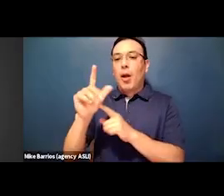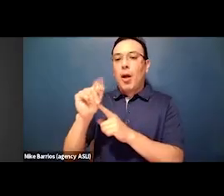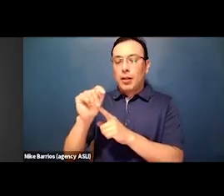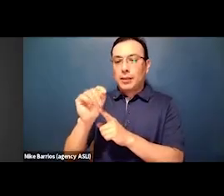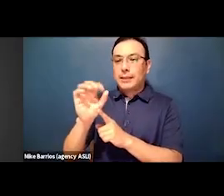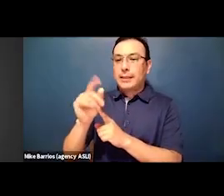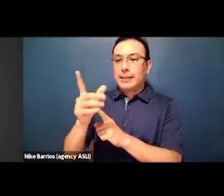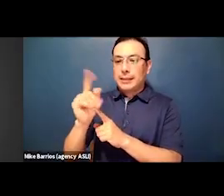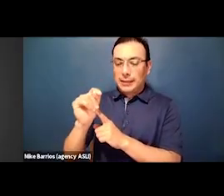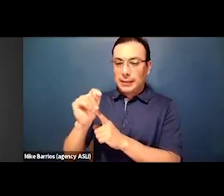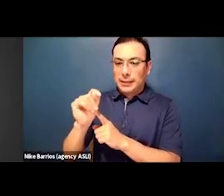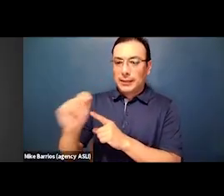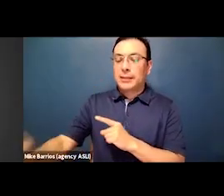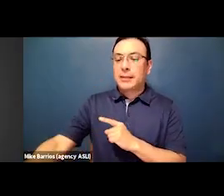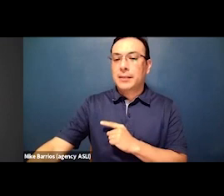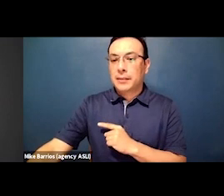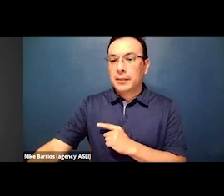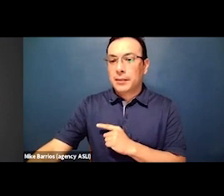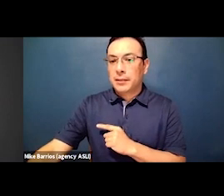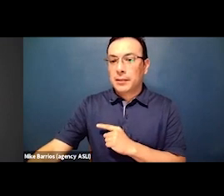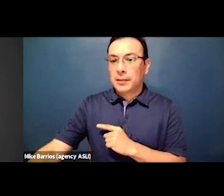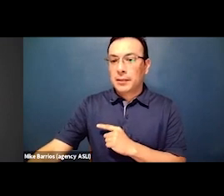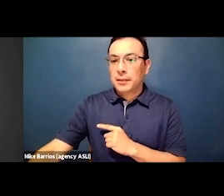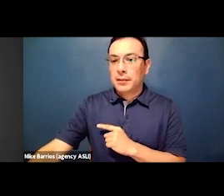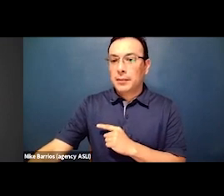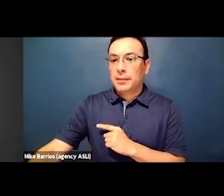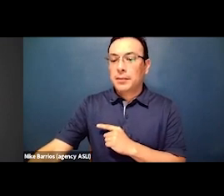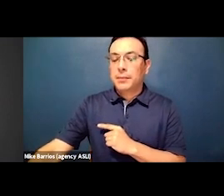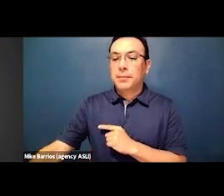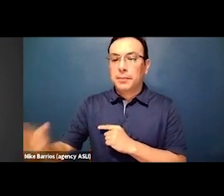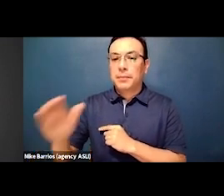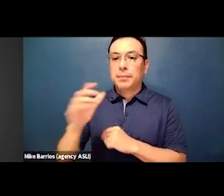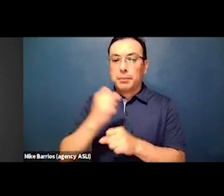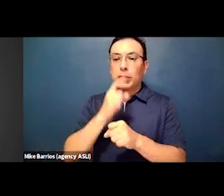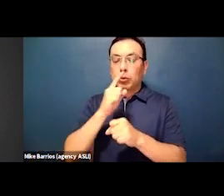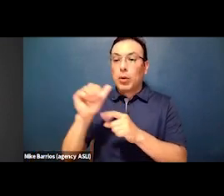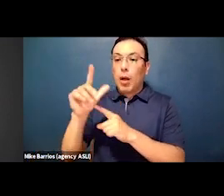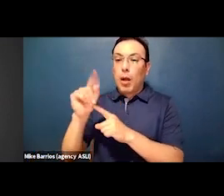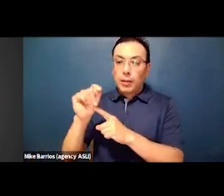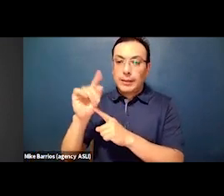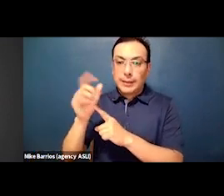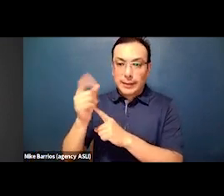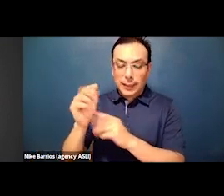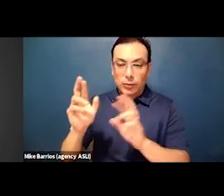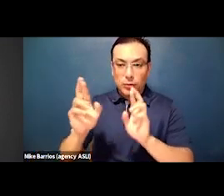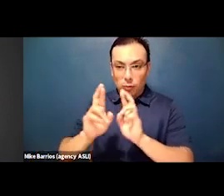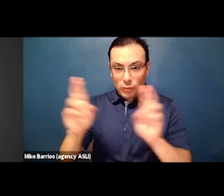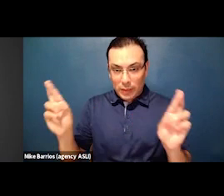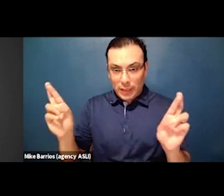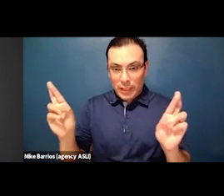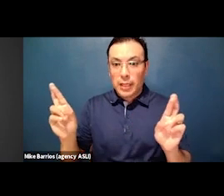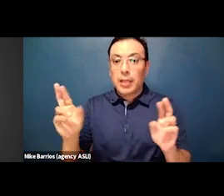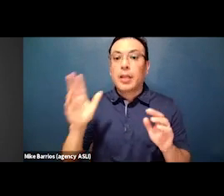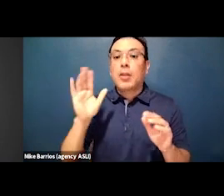And we, in the beginning of the pandemic, we had weekly meetings with the disability community to provide updates on the